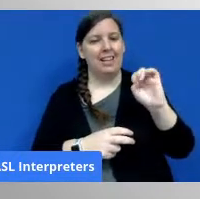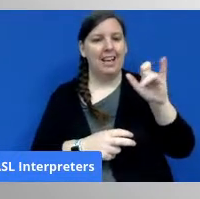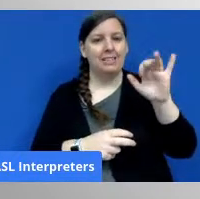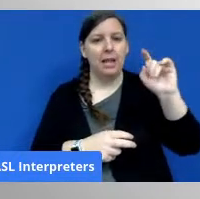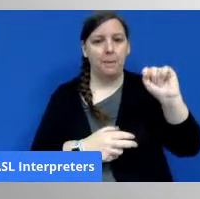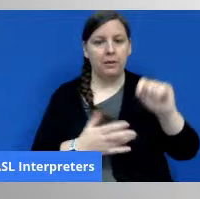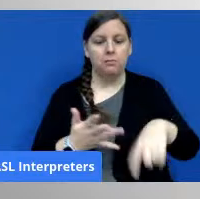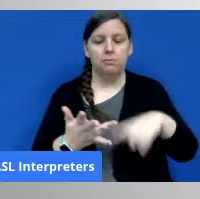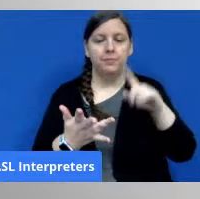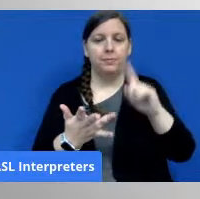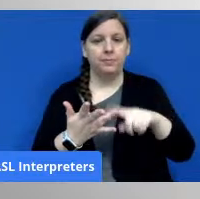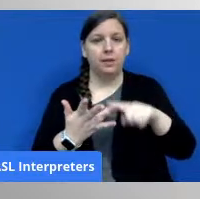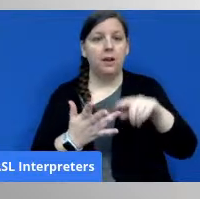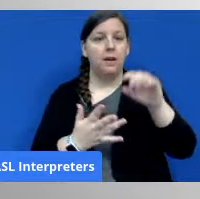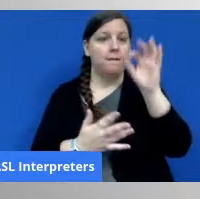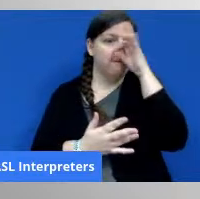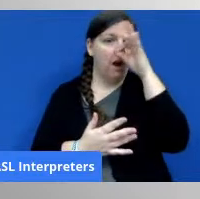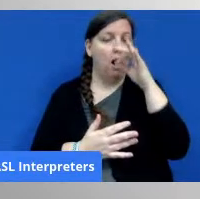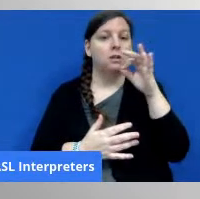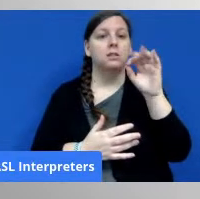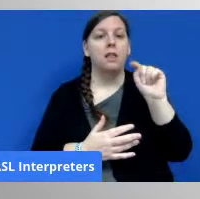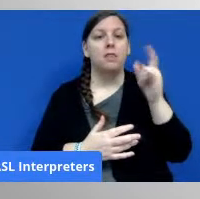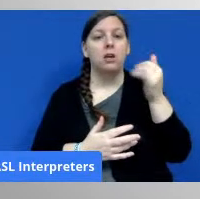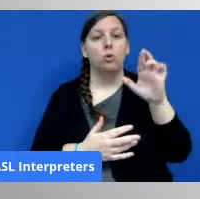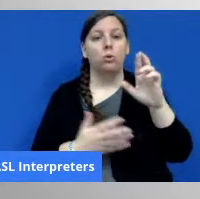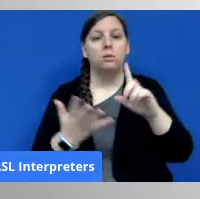Center. Next slide, please.